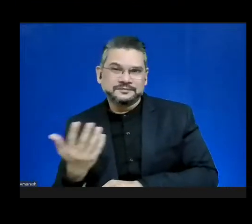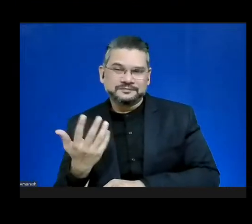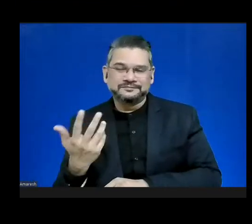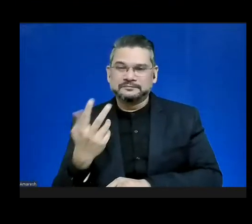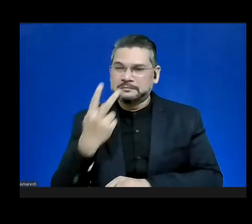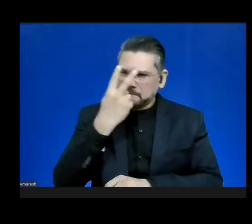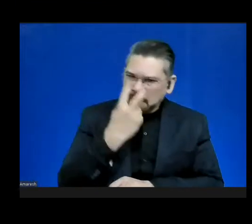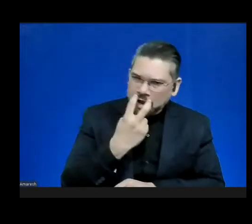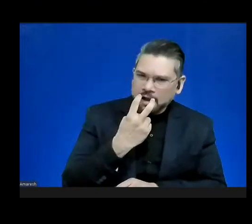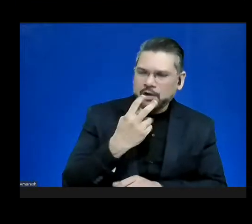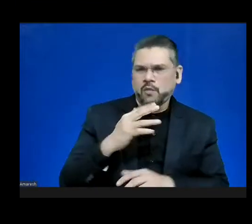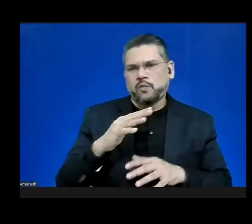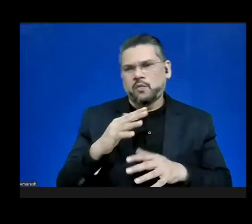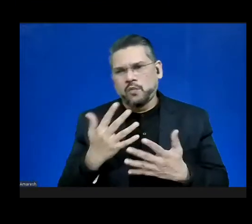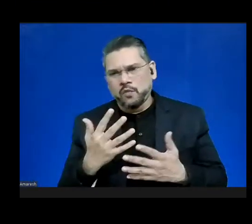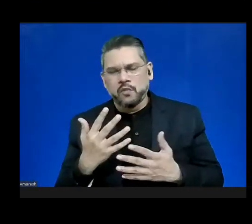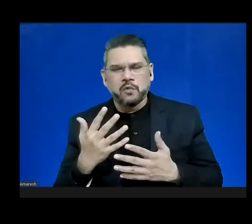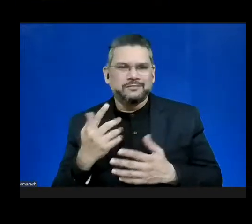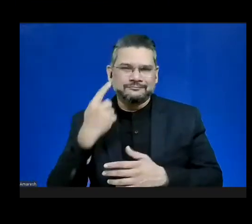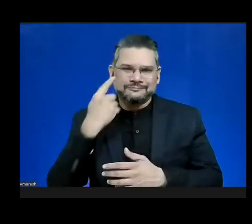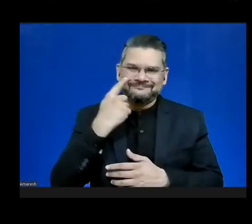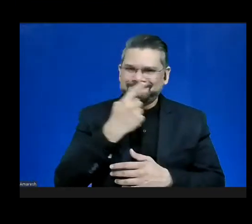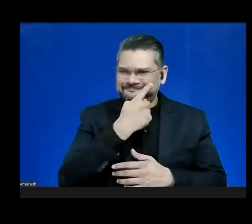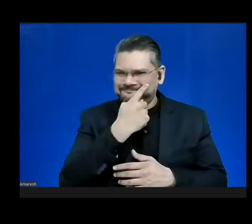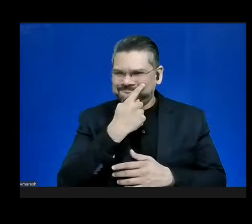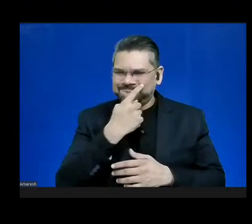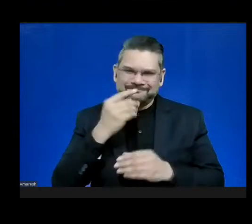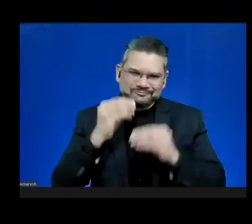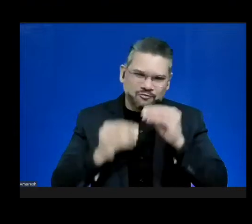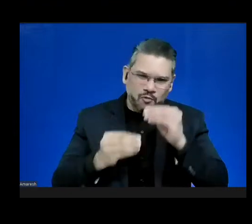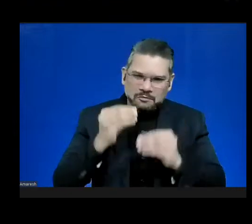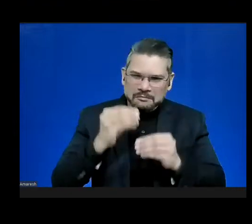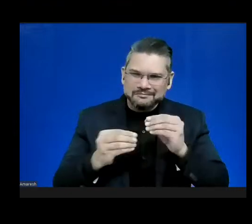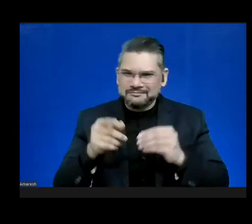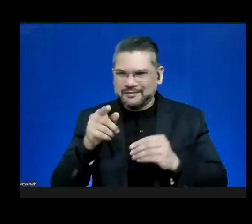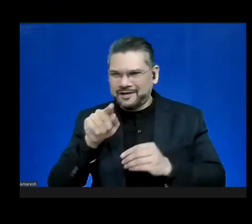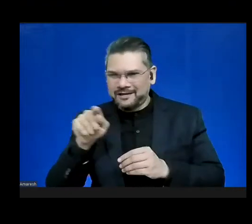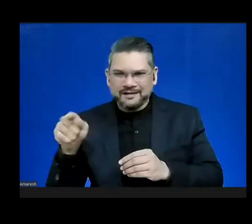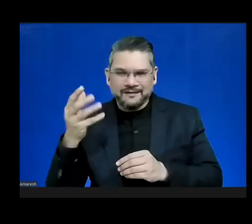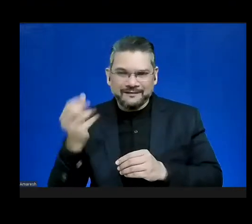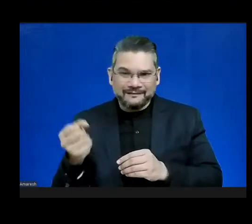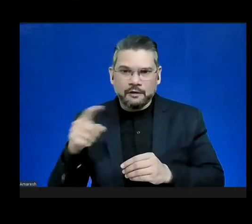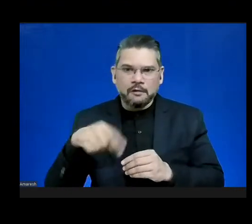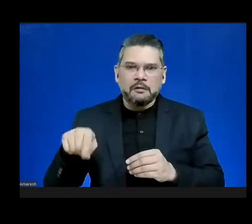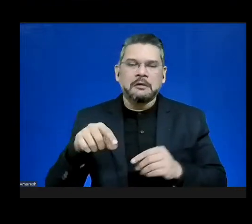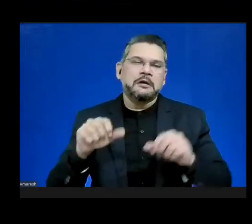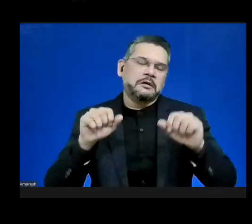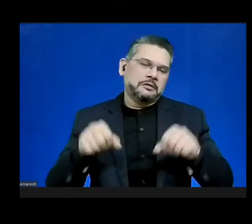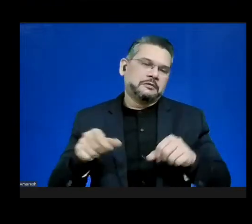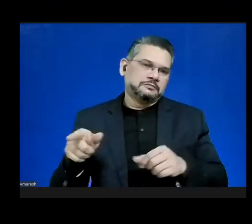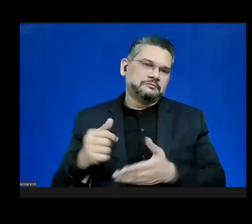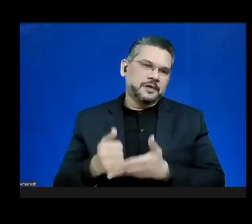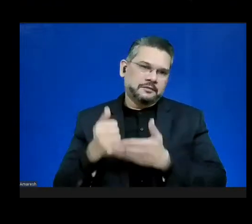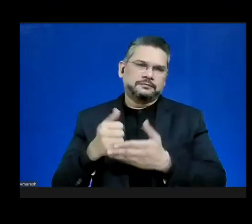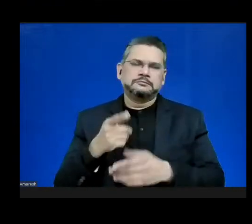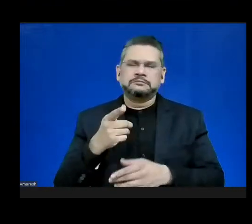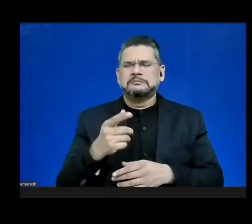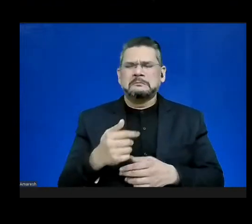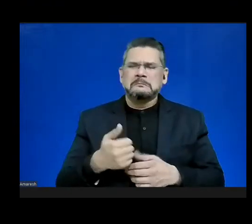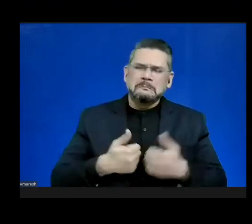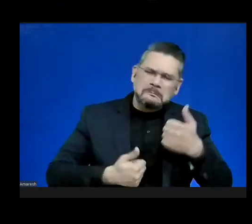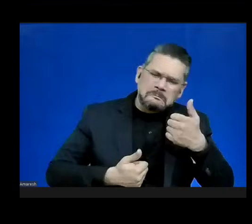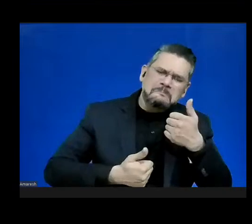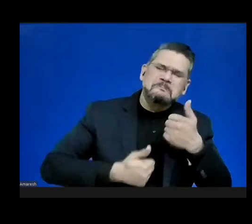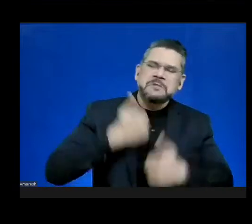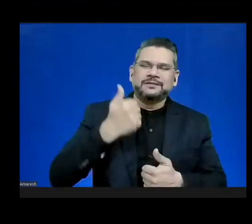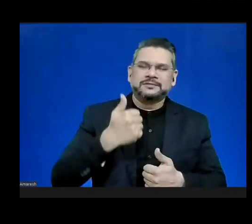blind, or people having visual impairment. Uh, the best contrast ratio we all know is black and white. We always talk about that,